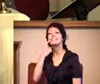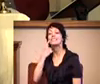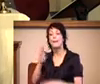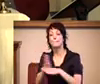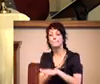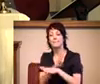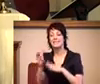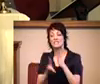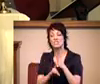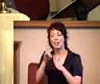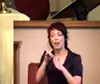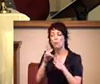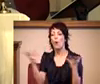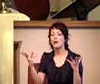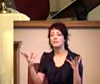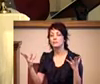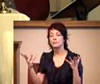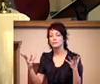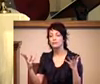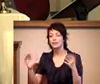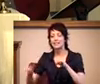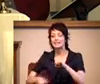put more prisoners in?